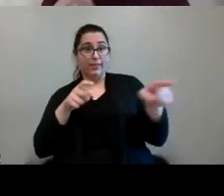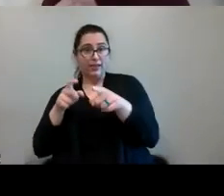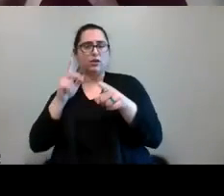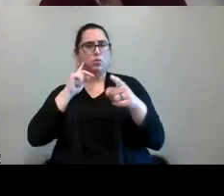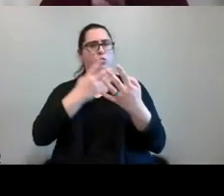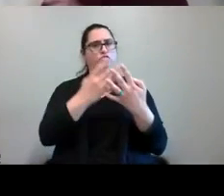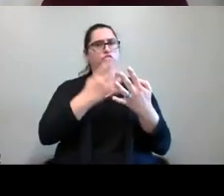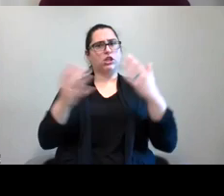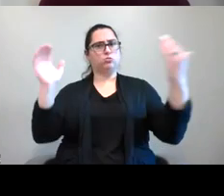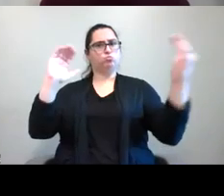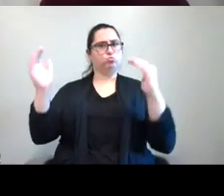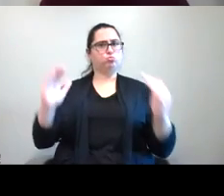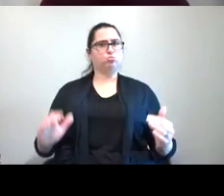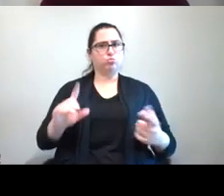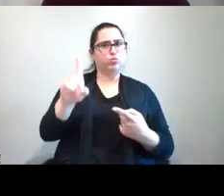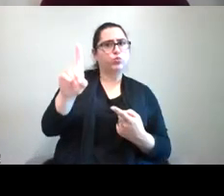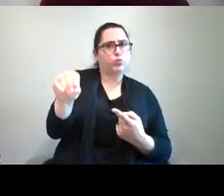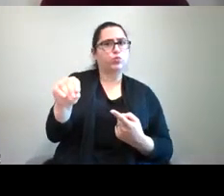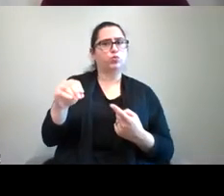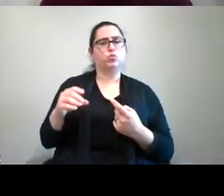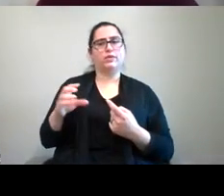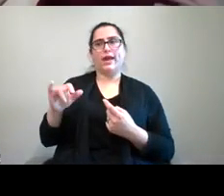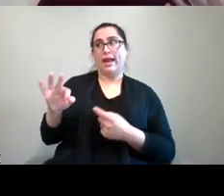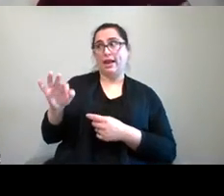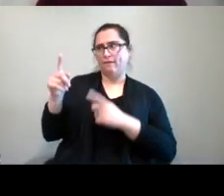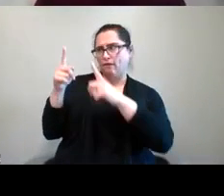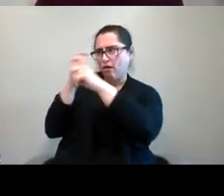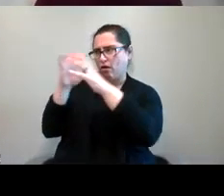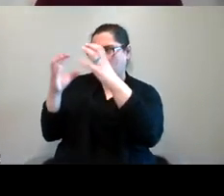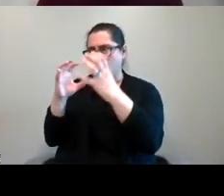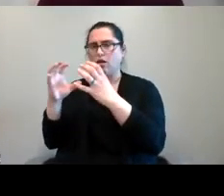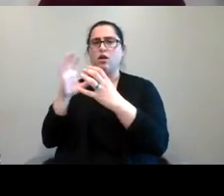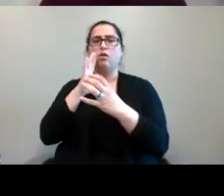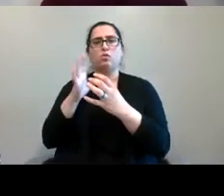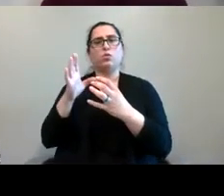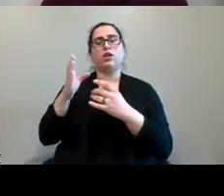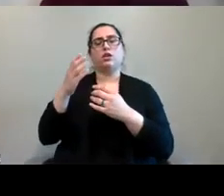and hopefully that also translates into better what's called polyspecificity.